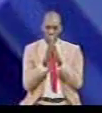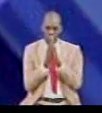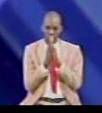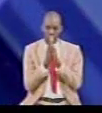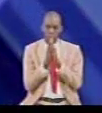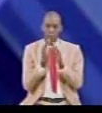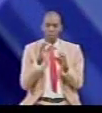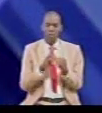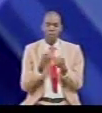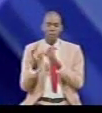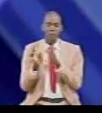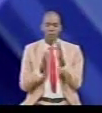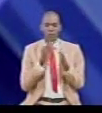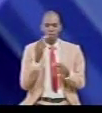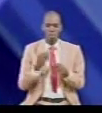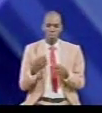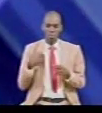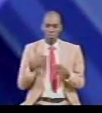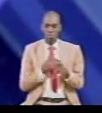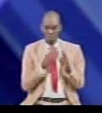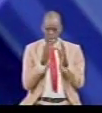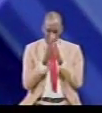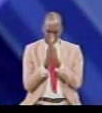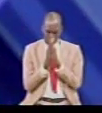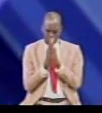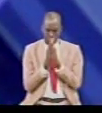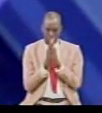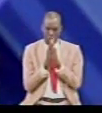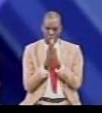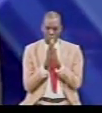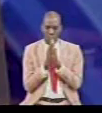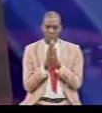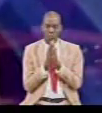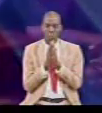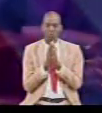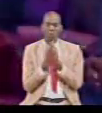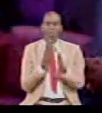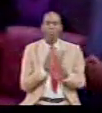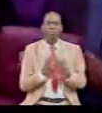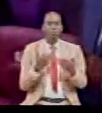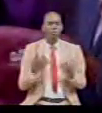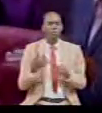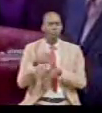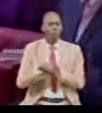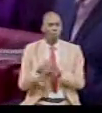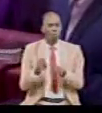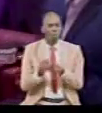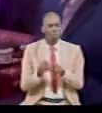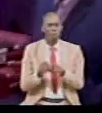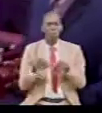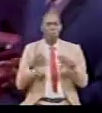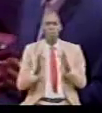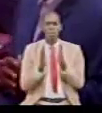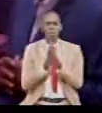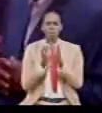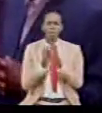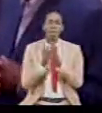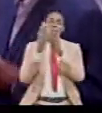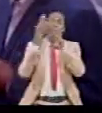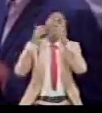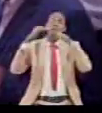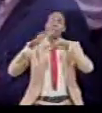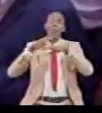In Jesus' name we pray. And tonight also, let's pray that heaven will open